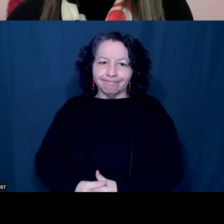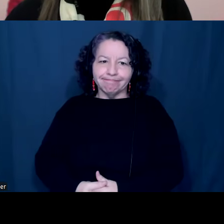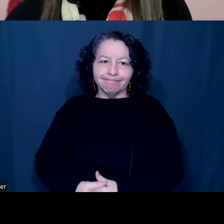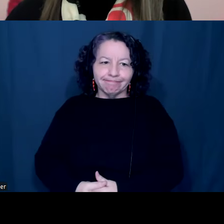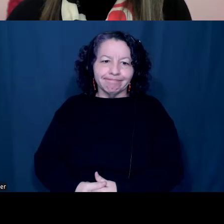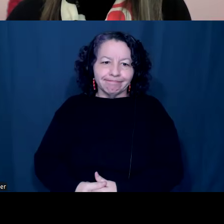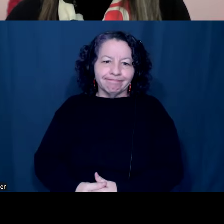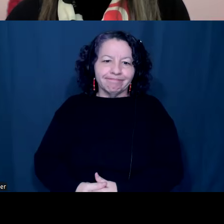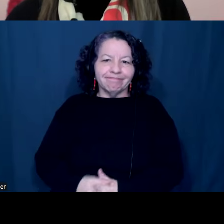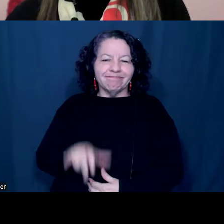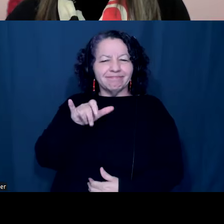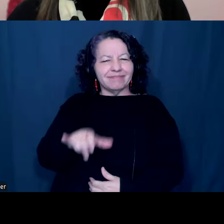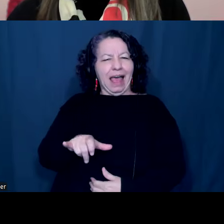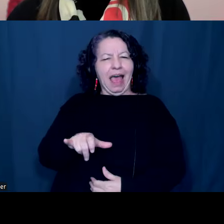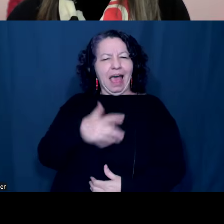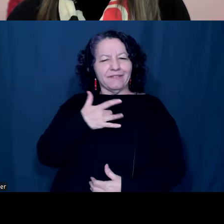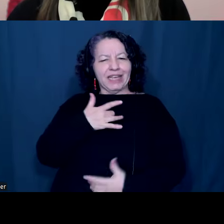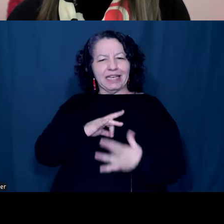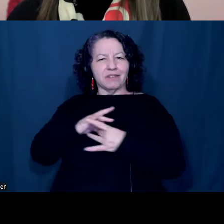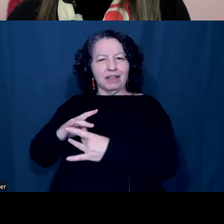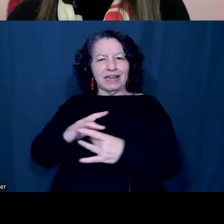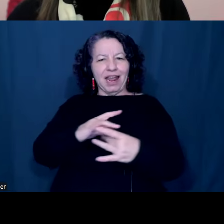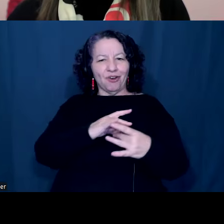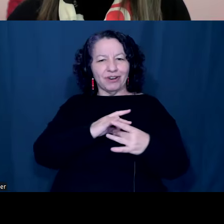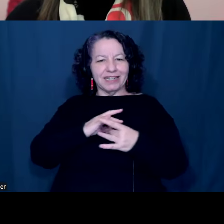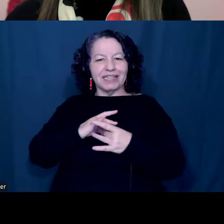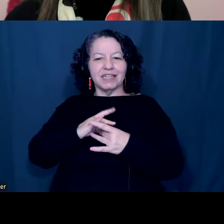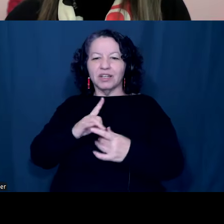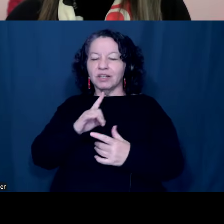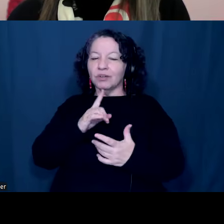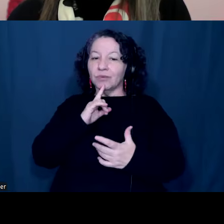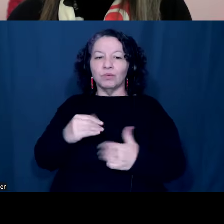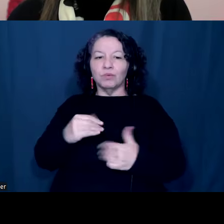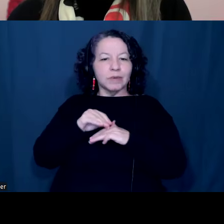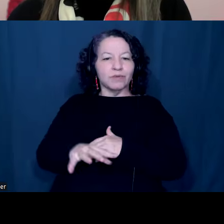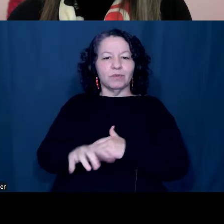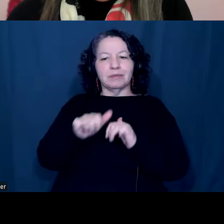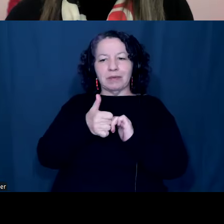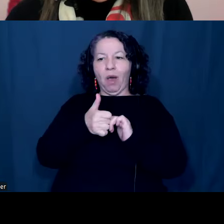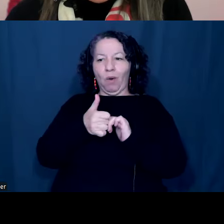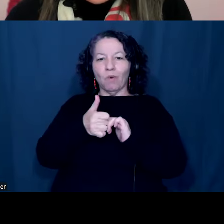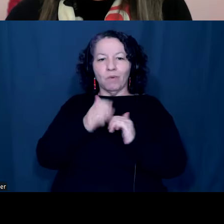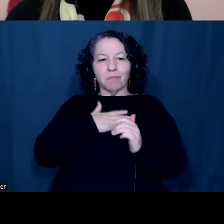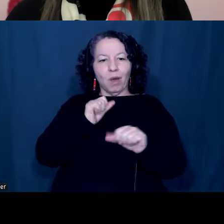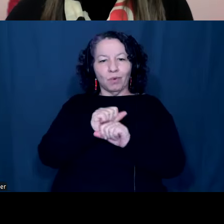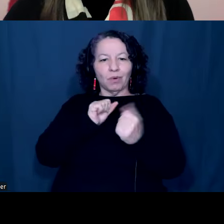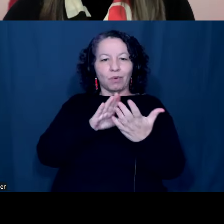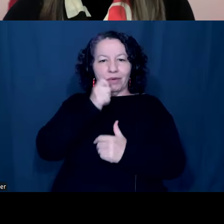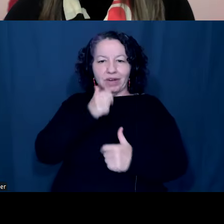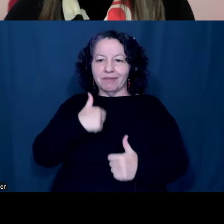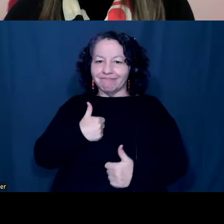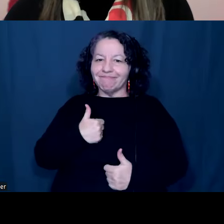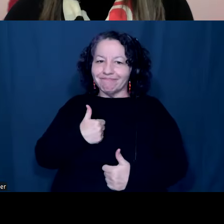That sense of solidarity shapes how I approach my work every day. As a museum director,